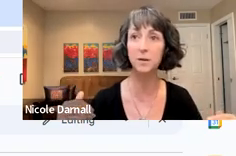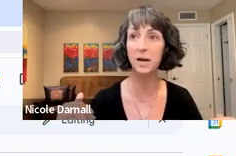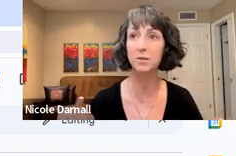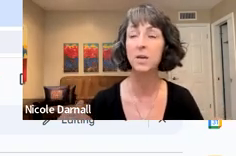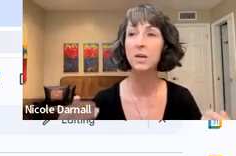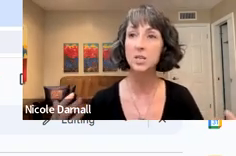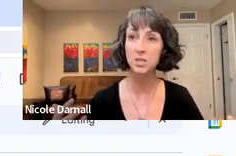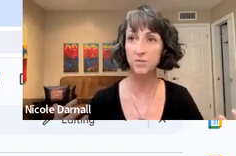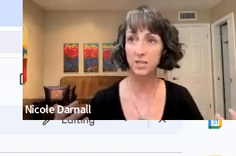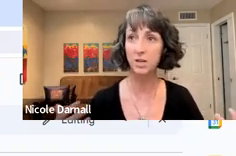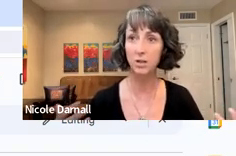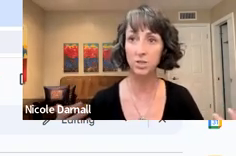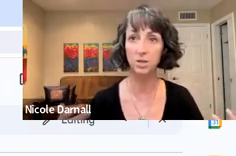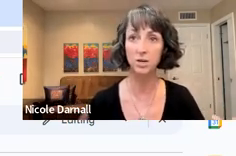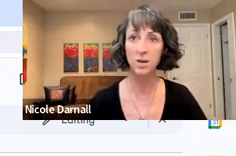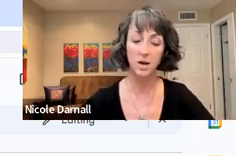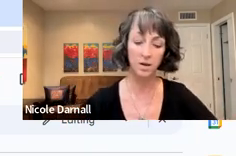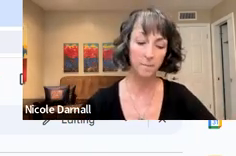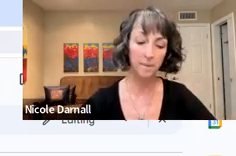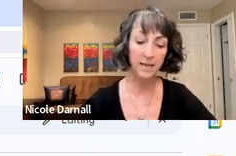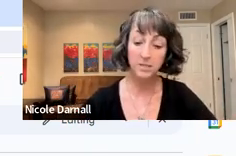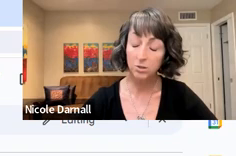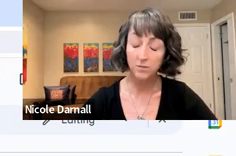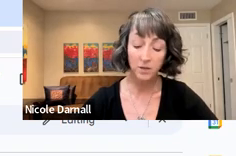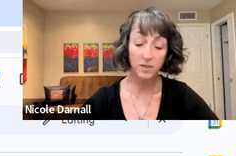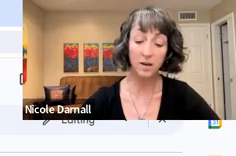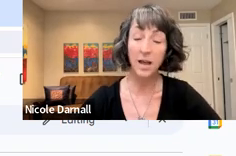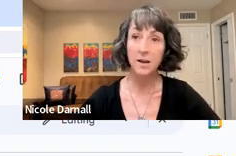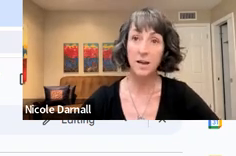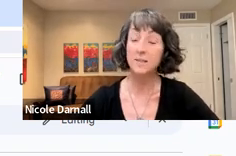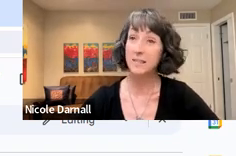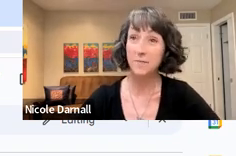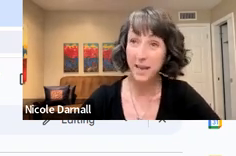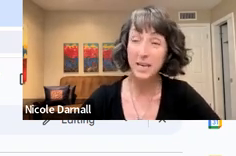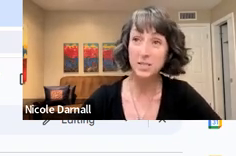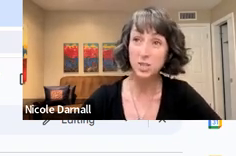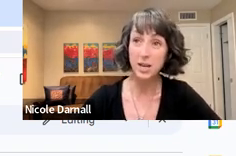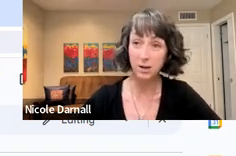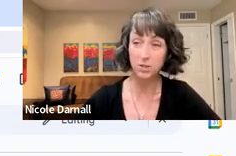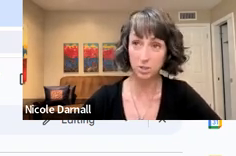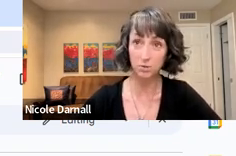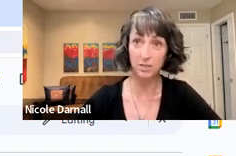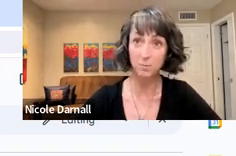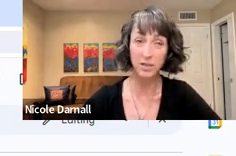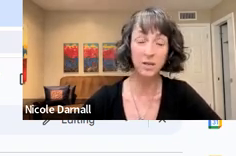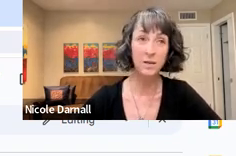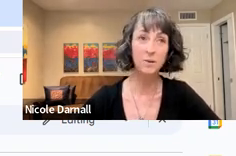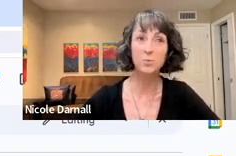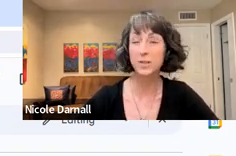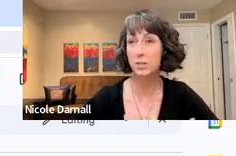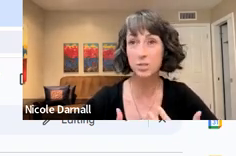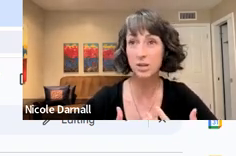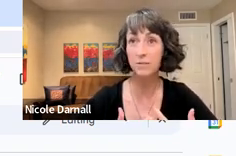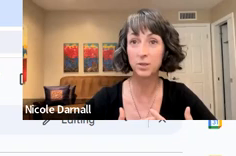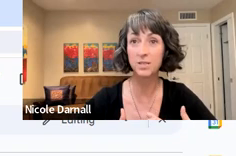serious about shifting culture. ASU has figured out, they've managed how to do this, but